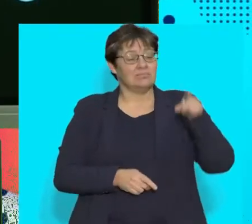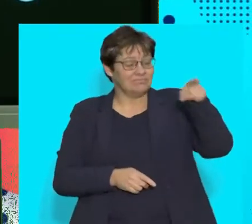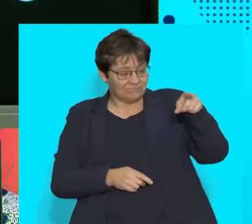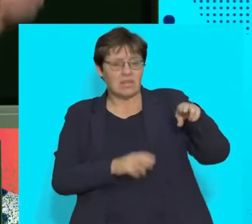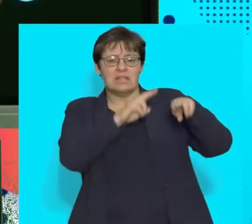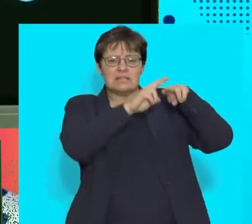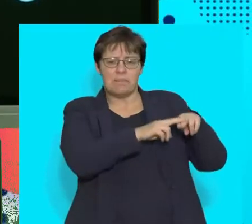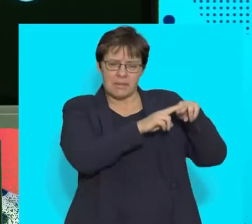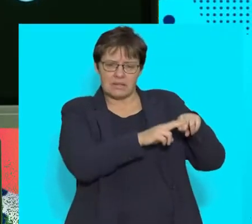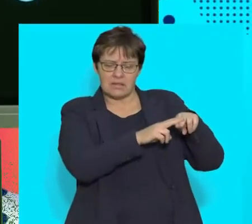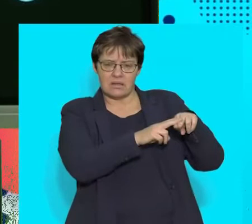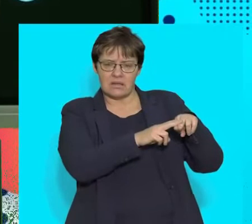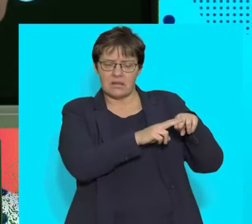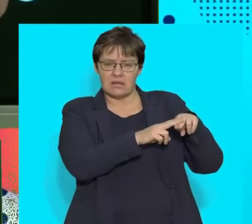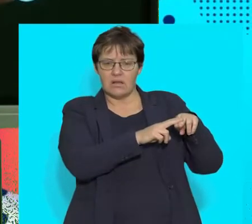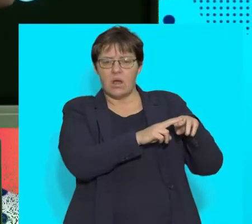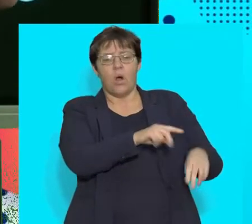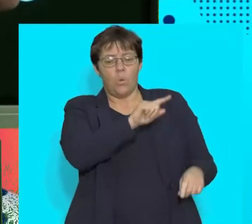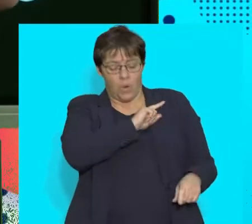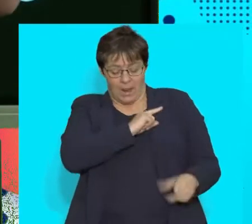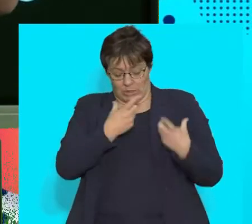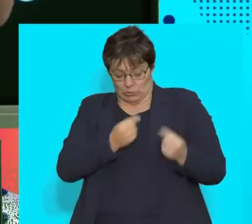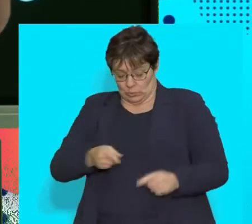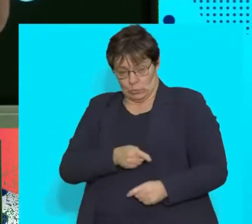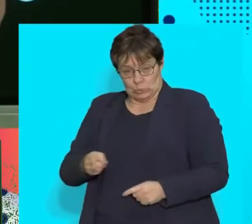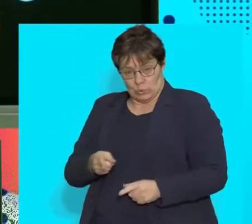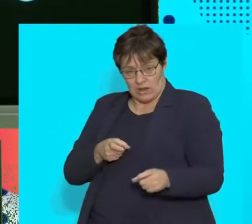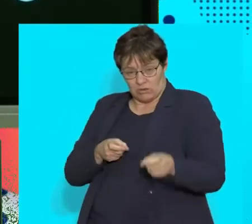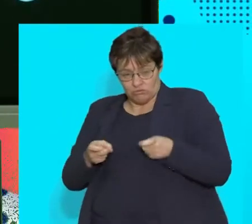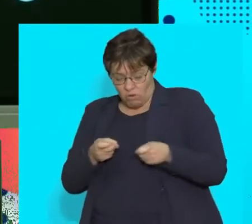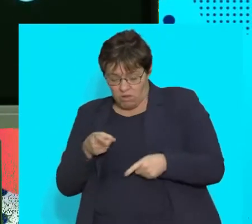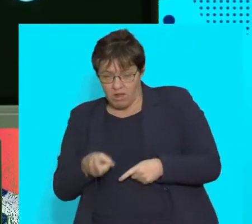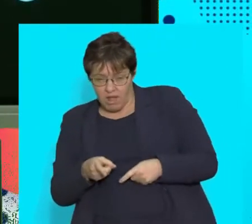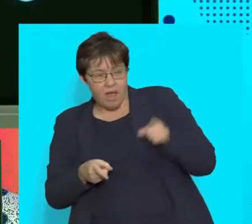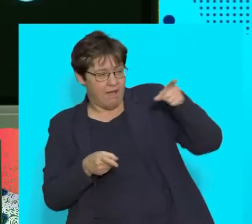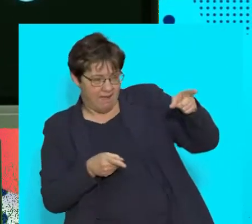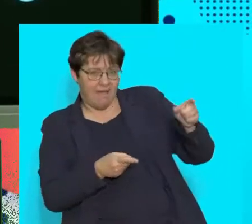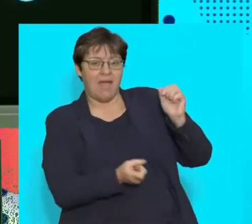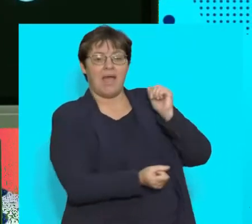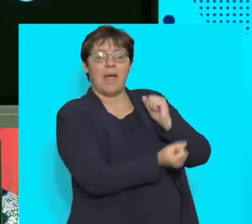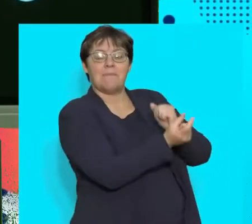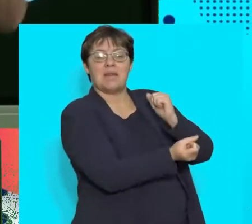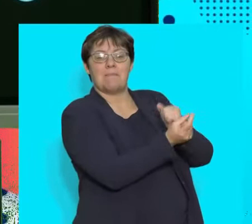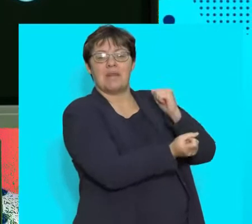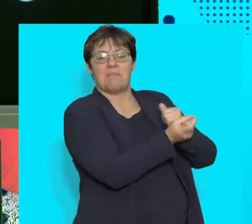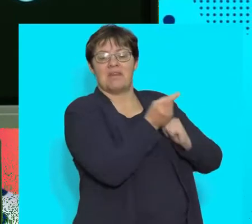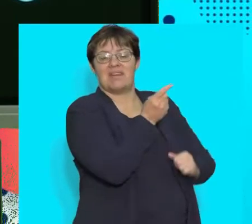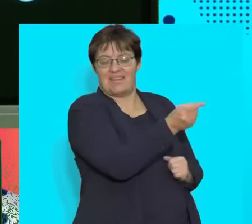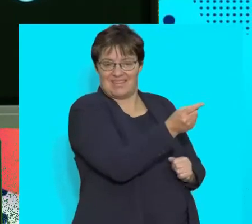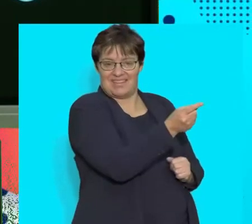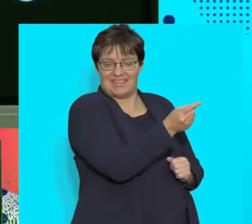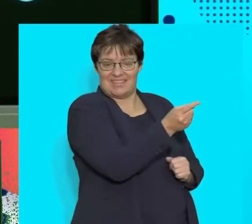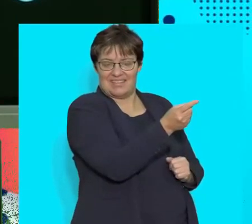the change that you observe because of what you have done in an experimental situation. All the other